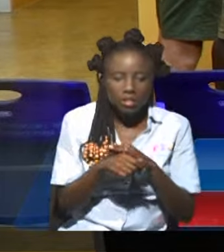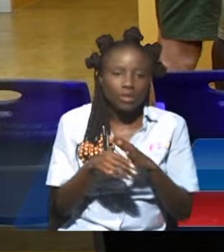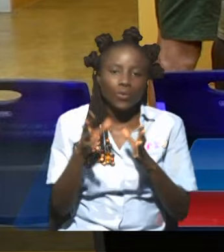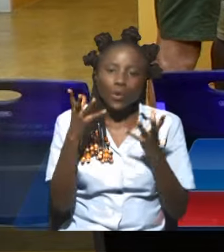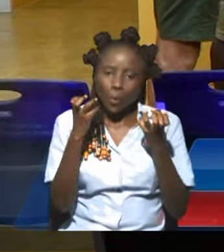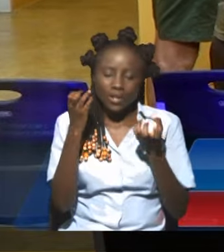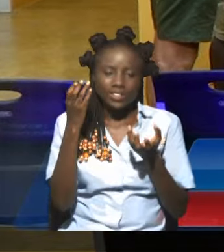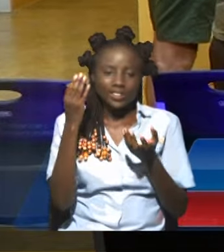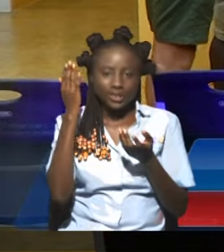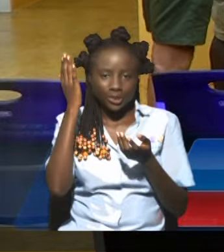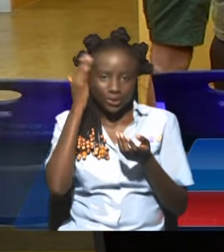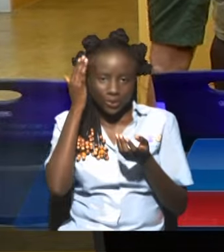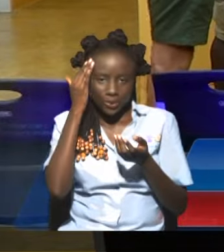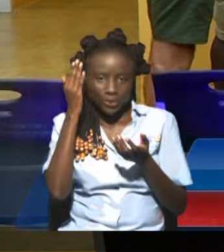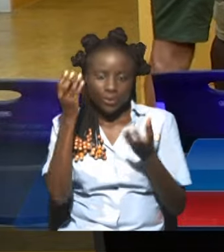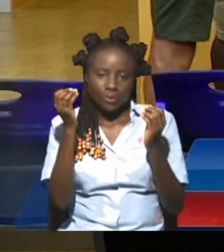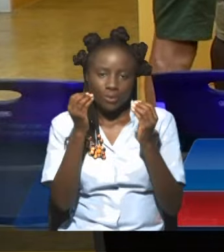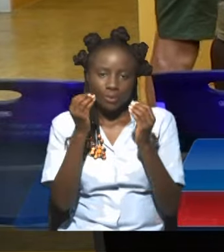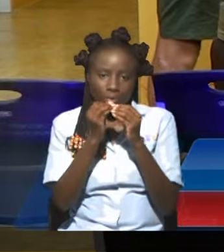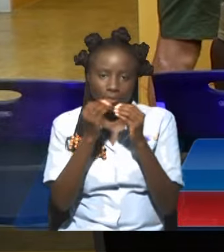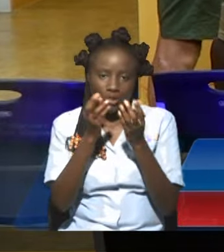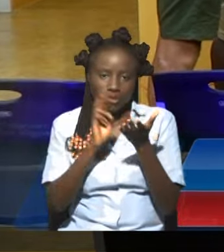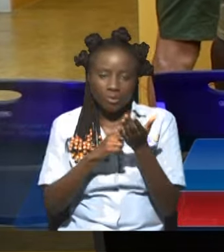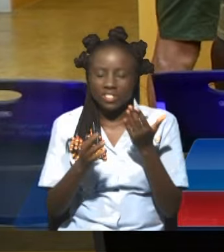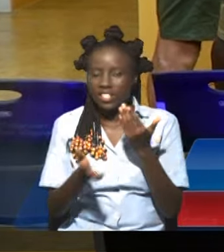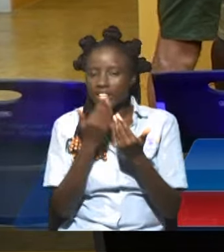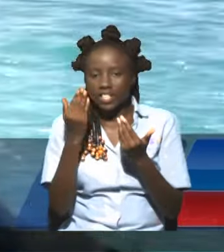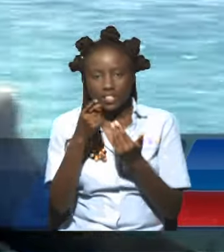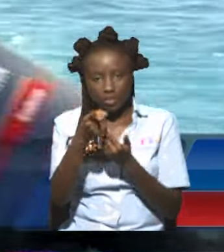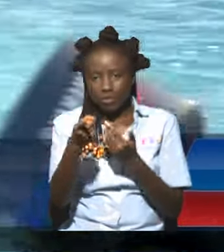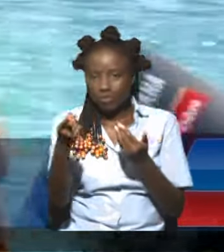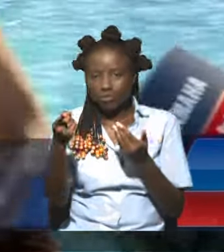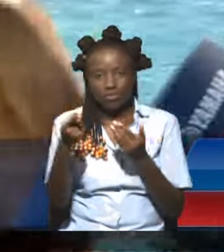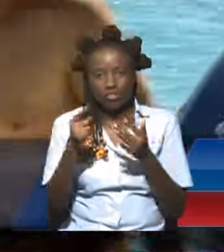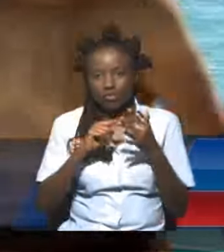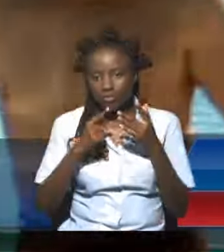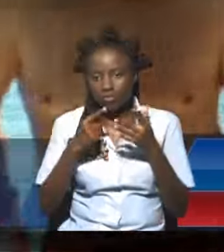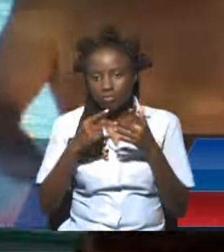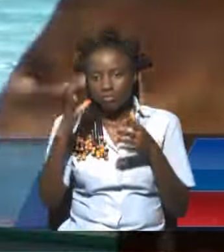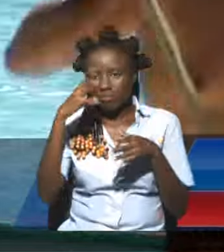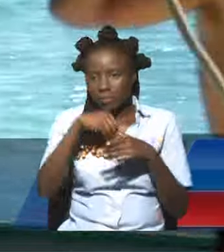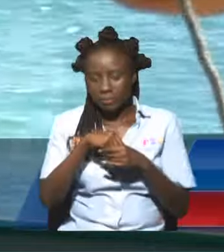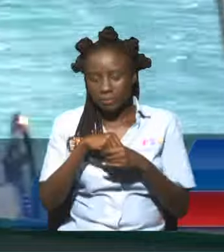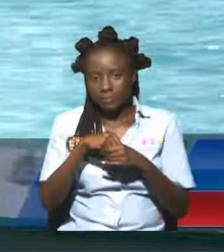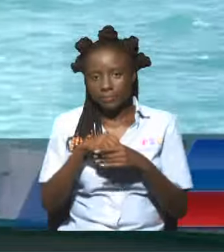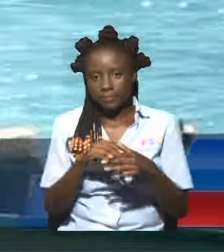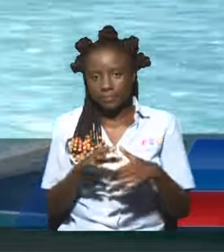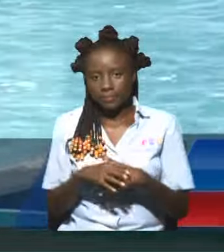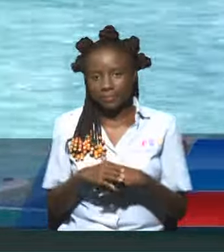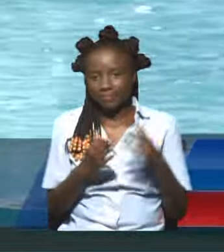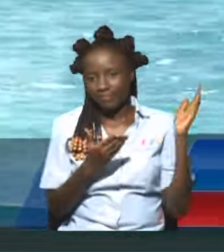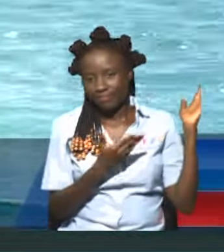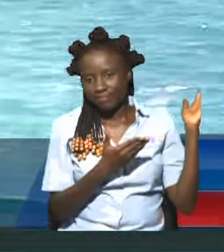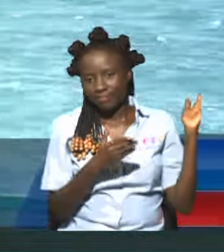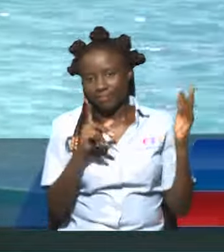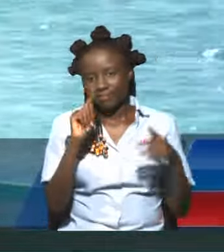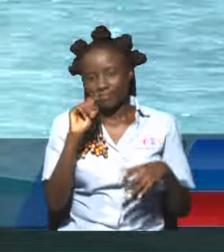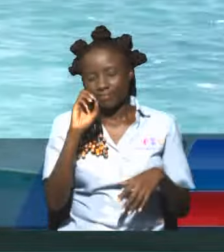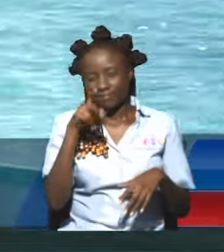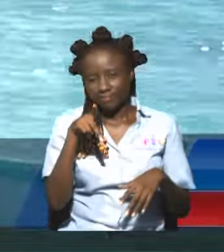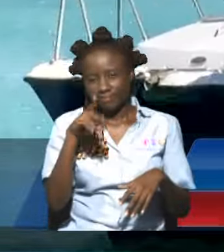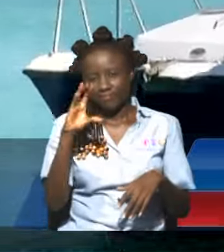love to get more reports from you, and it's very easy to participate. Speseas was also involved in Top Catch Charter's Snorkel